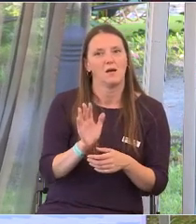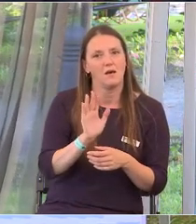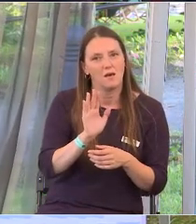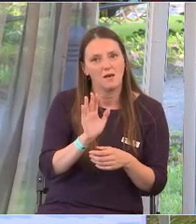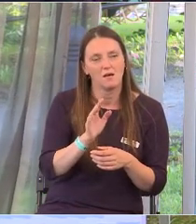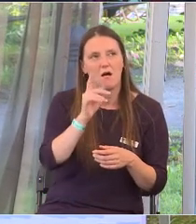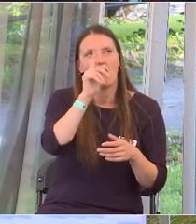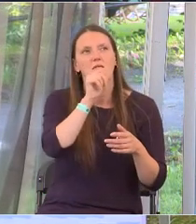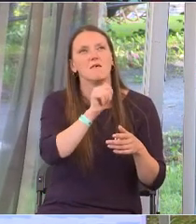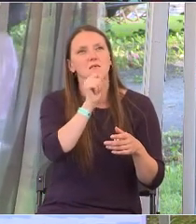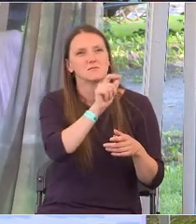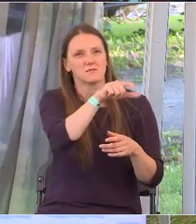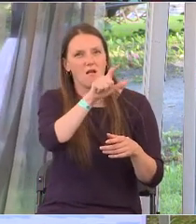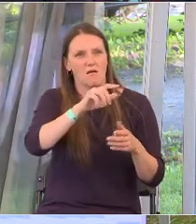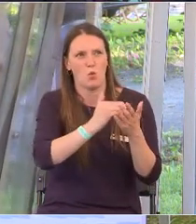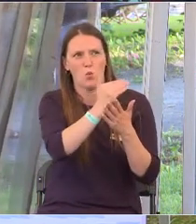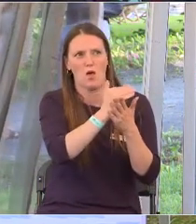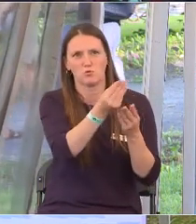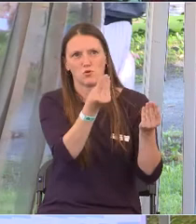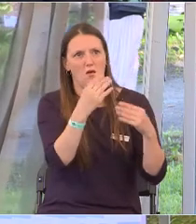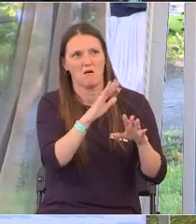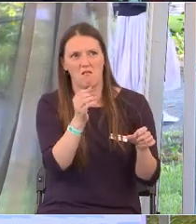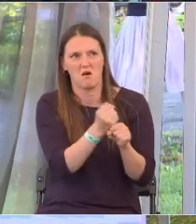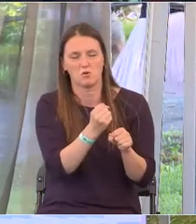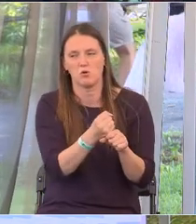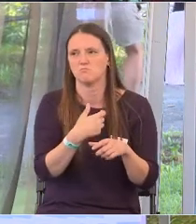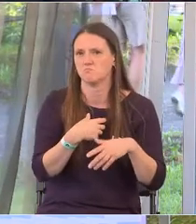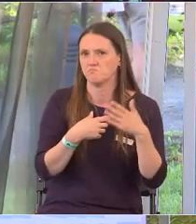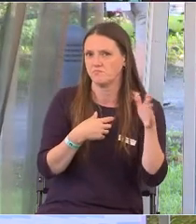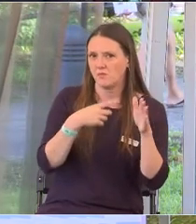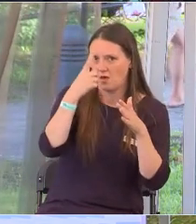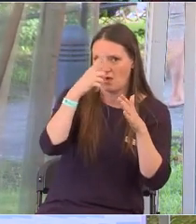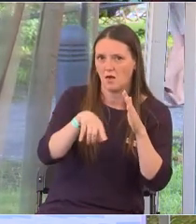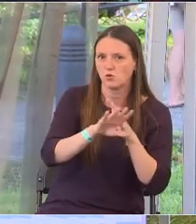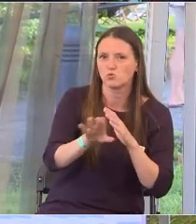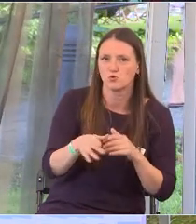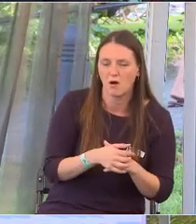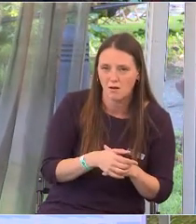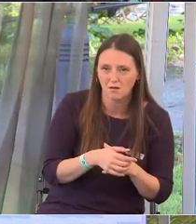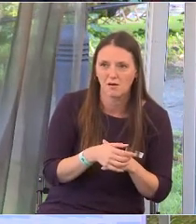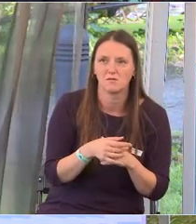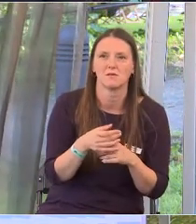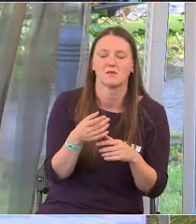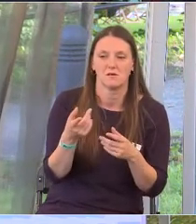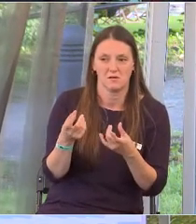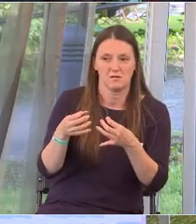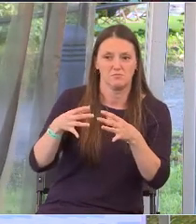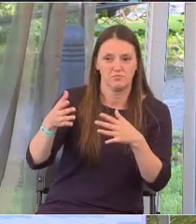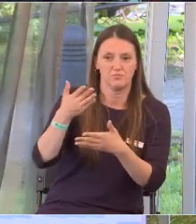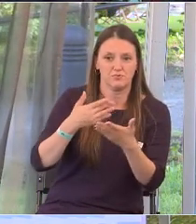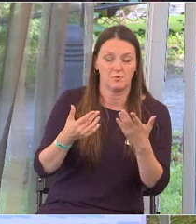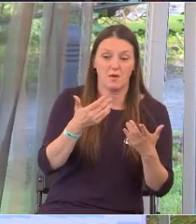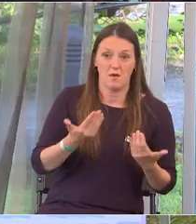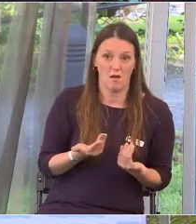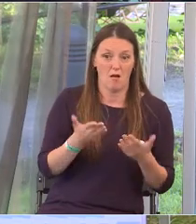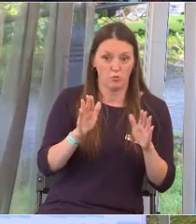don't trust them, because they look like strangers, they don't hear the jokes, and they don't understand my jokes, and they feel like immigrants who speak